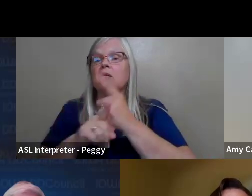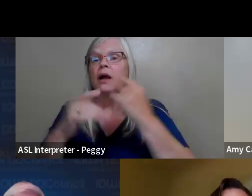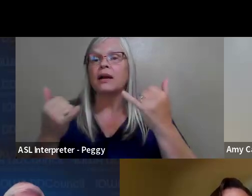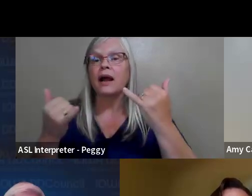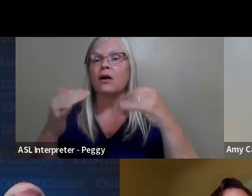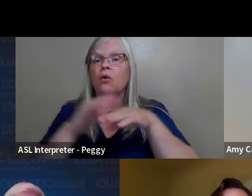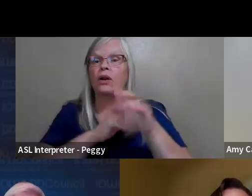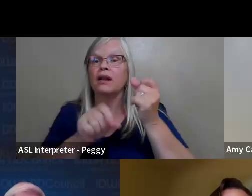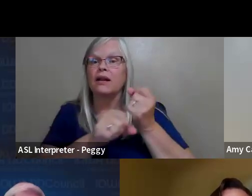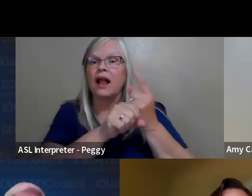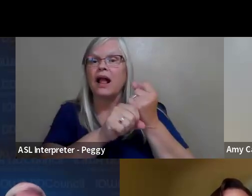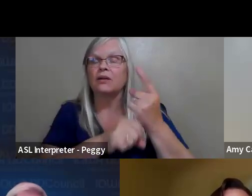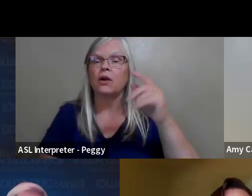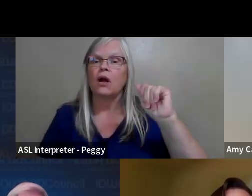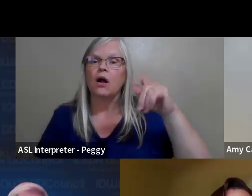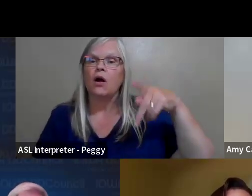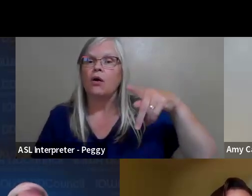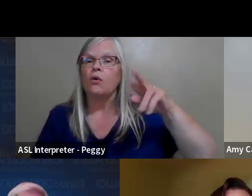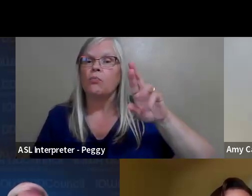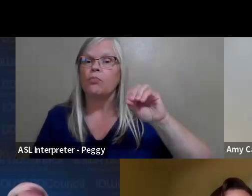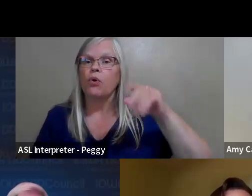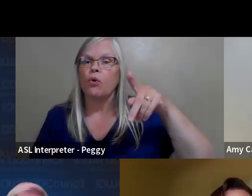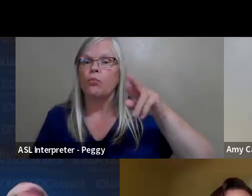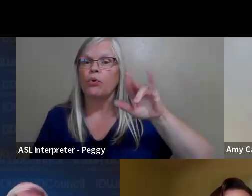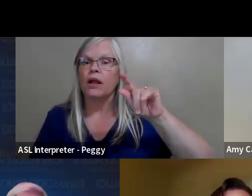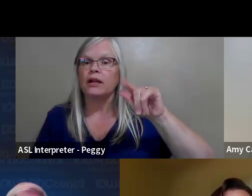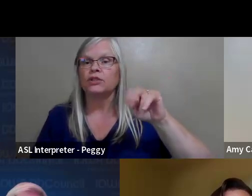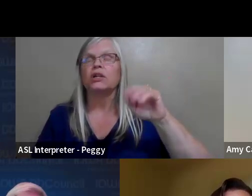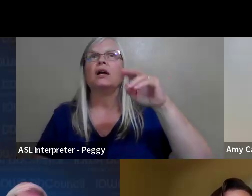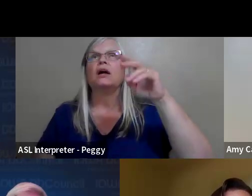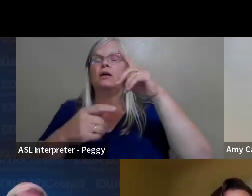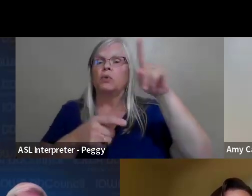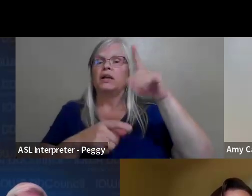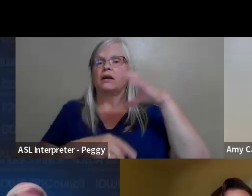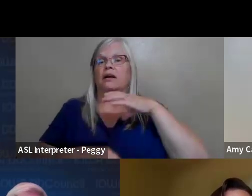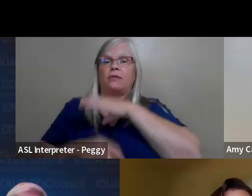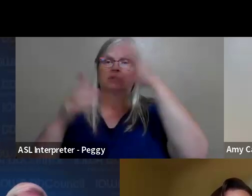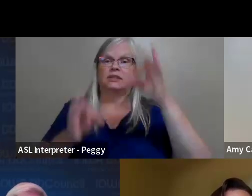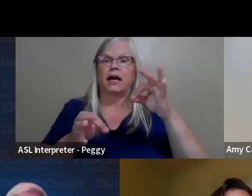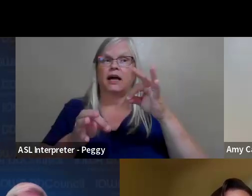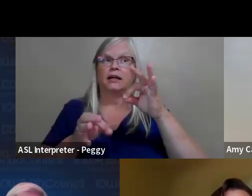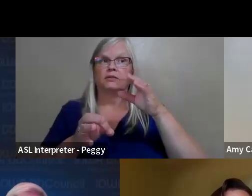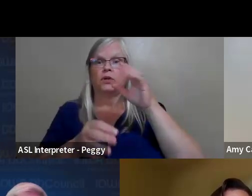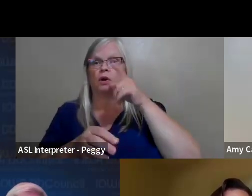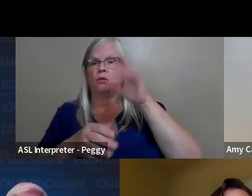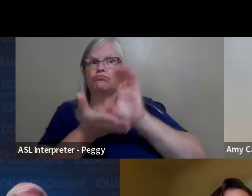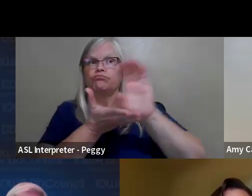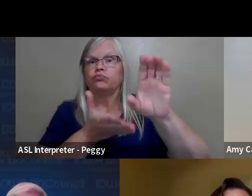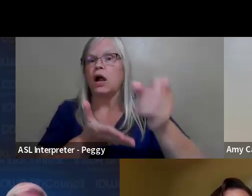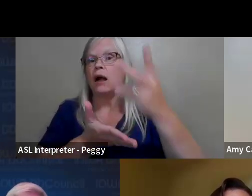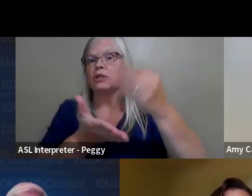into the annual appropriation, which is where Congress drills down to the actual dollar amounts it will give to